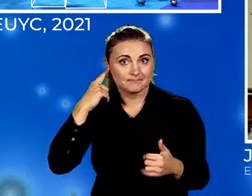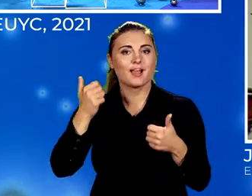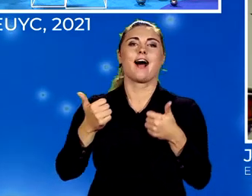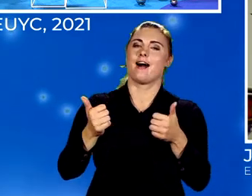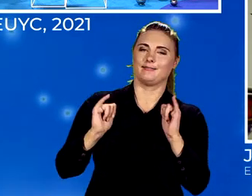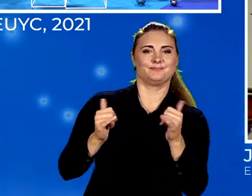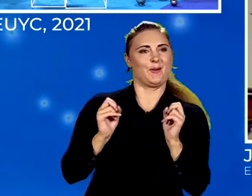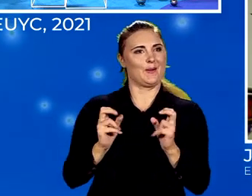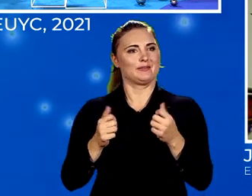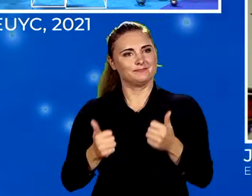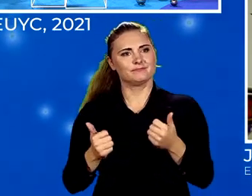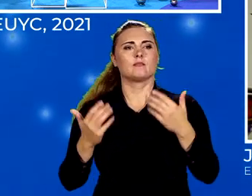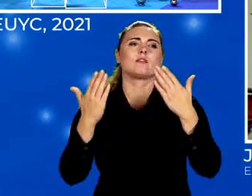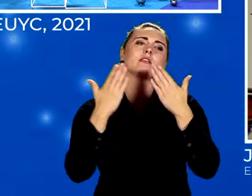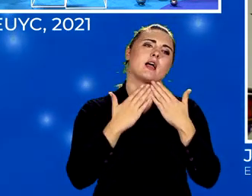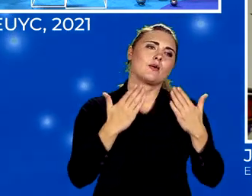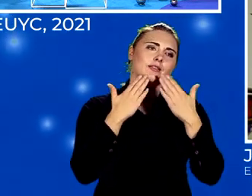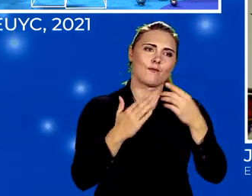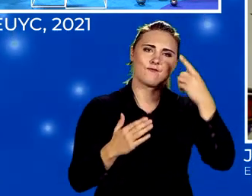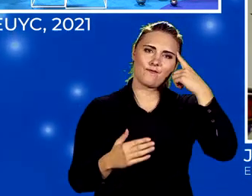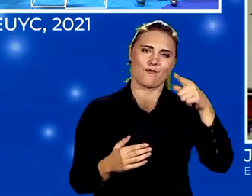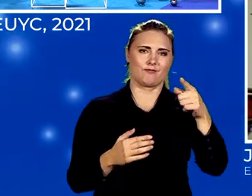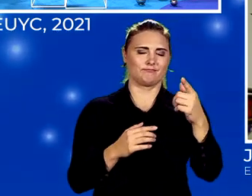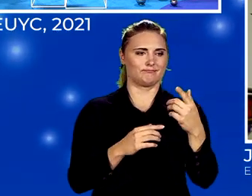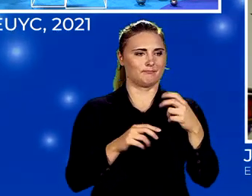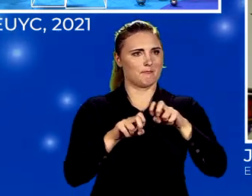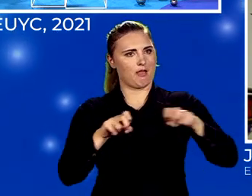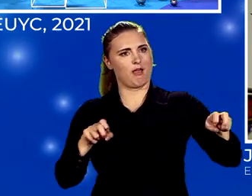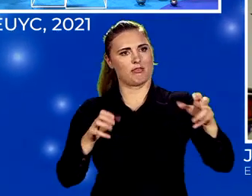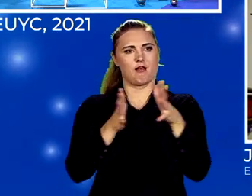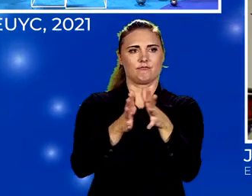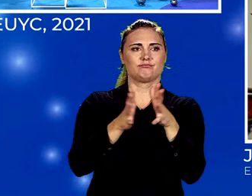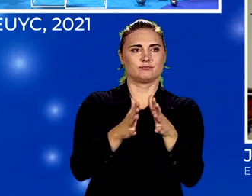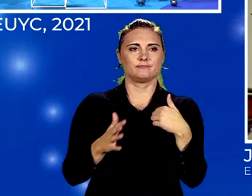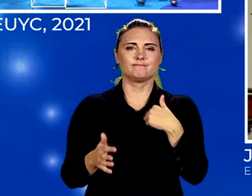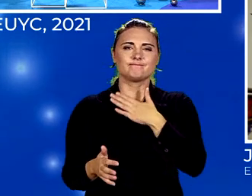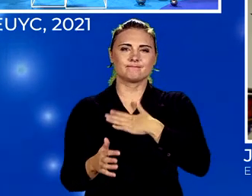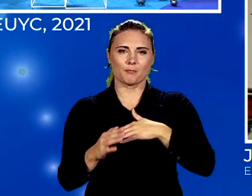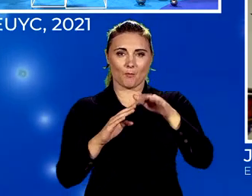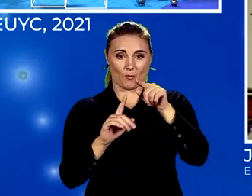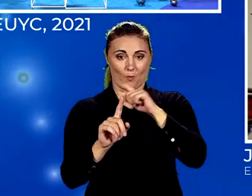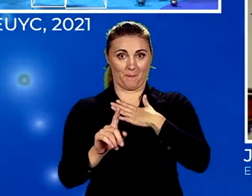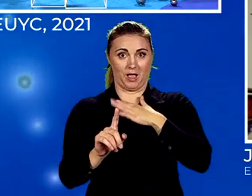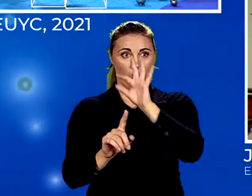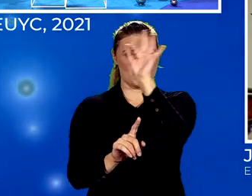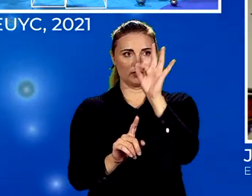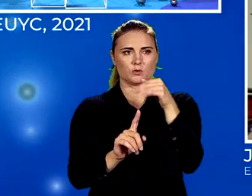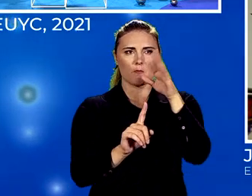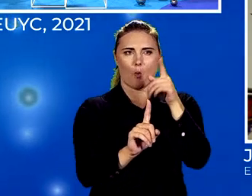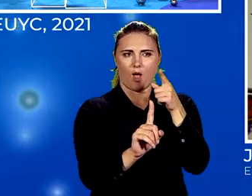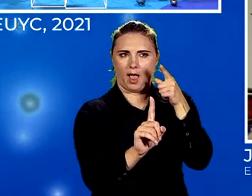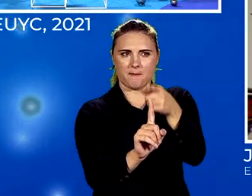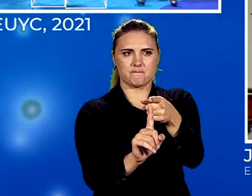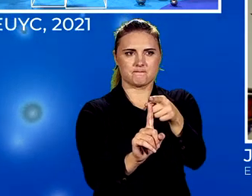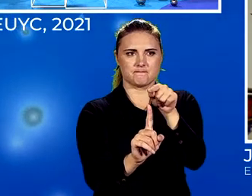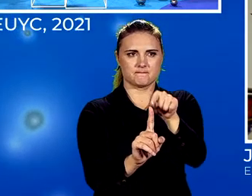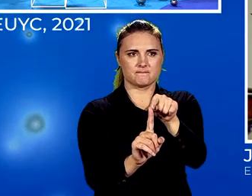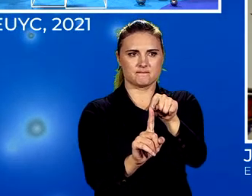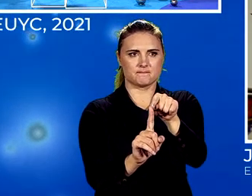Hello, thank you for your presentation. My question is more directly to Jasna.